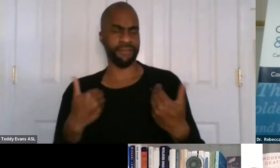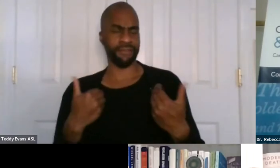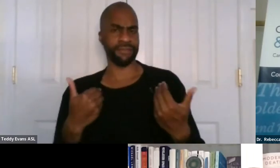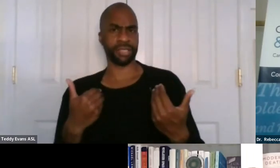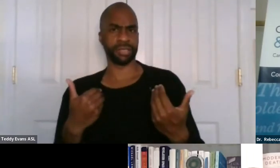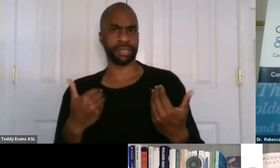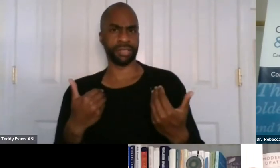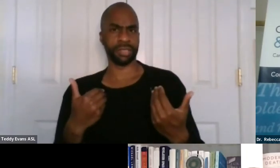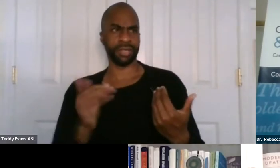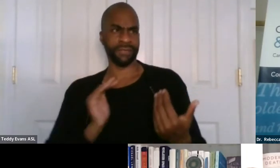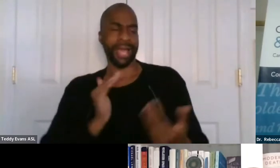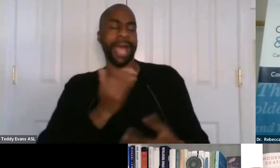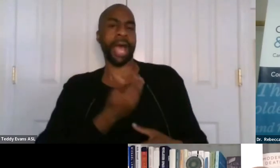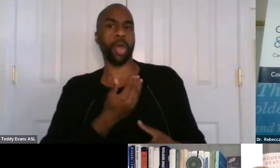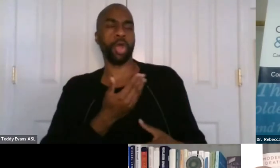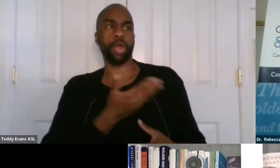our suffering and our pain?